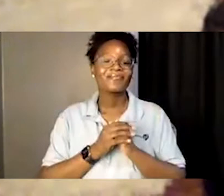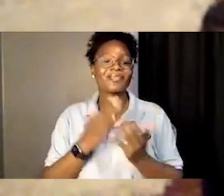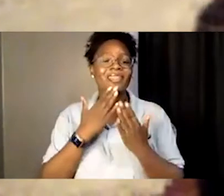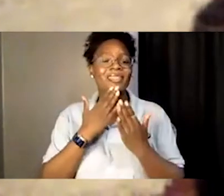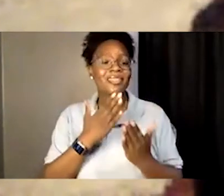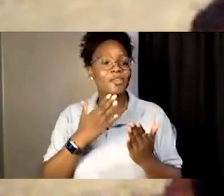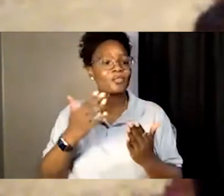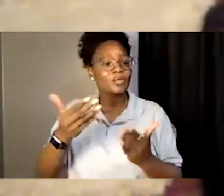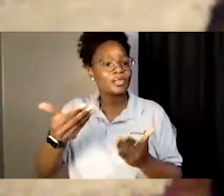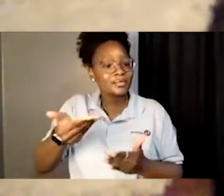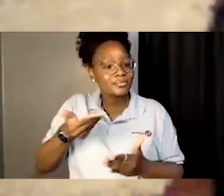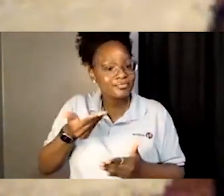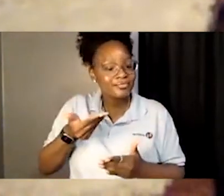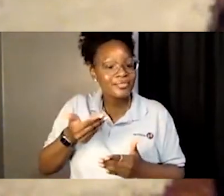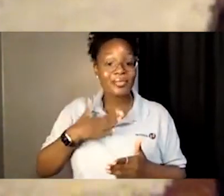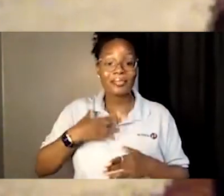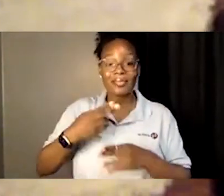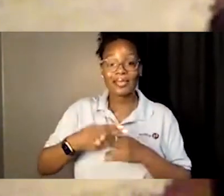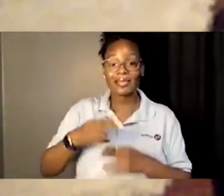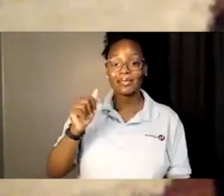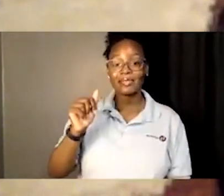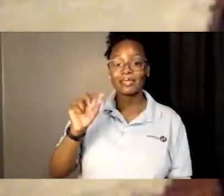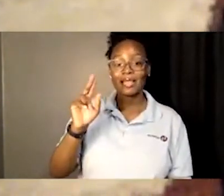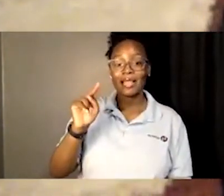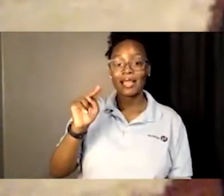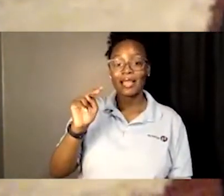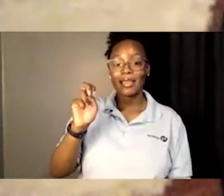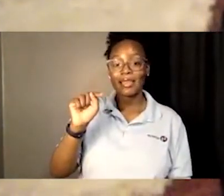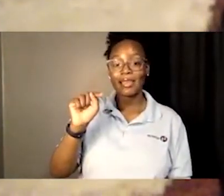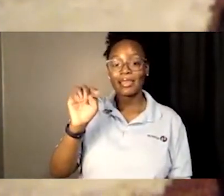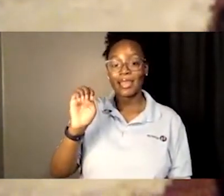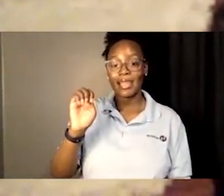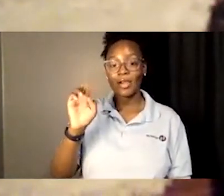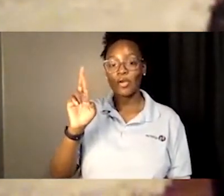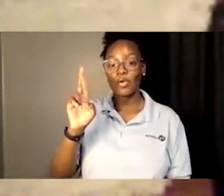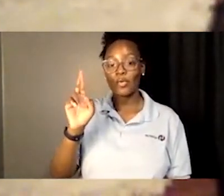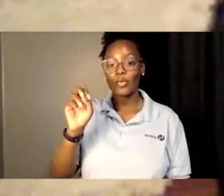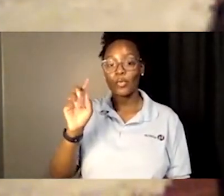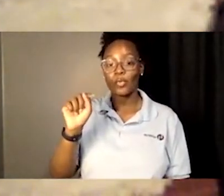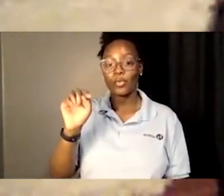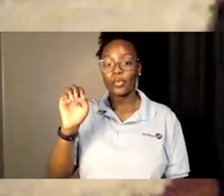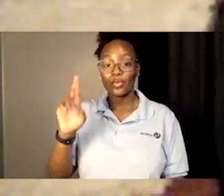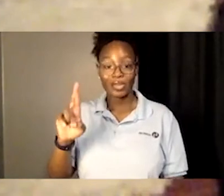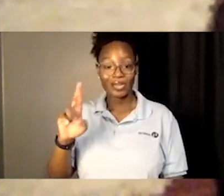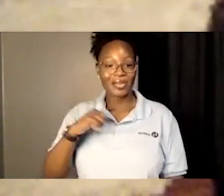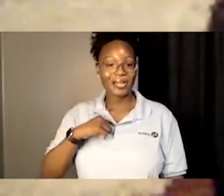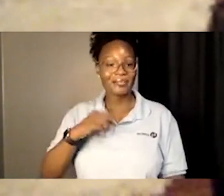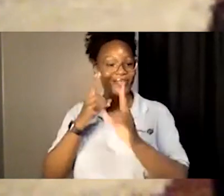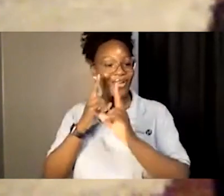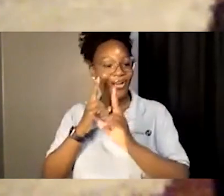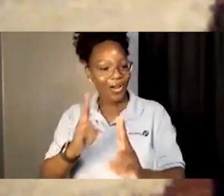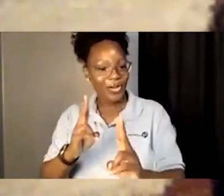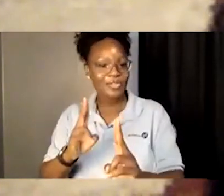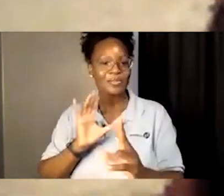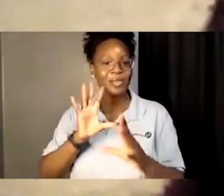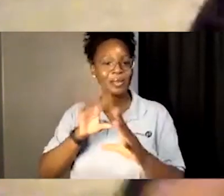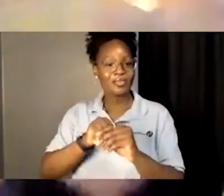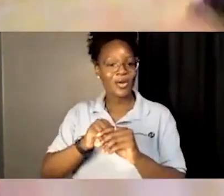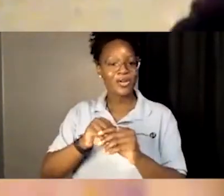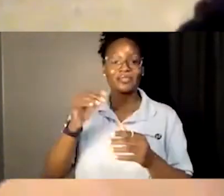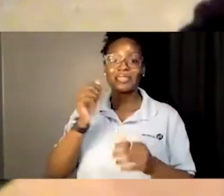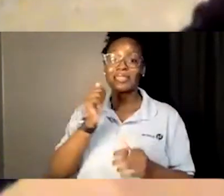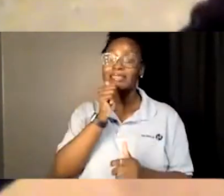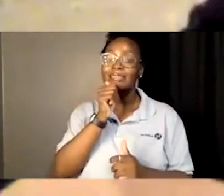today. My name is Annette Rotter, and it is my honor to serve on the Sisterhood Board and to co-chair